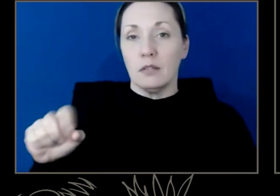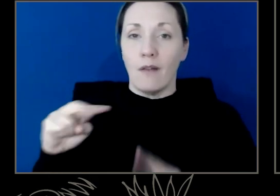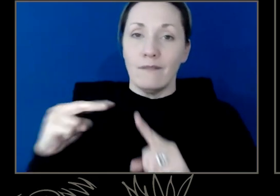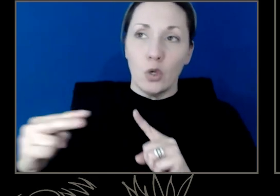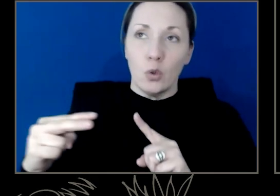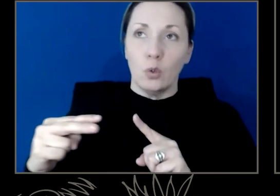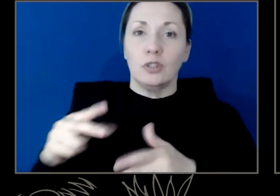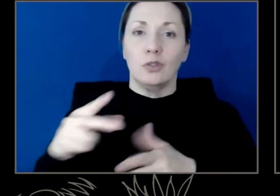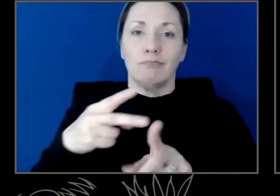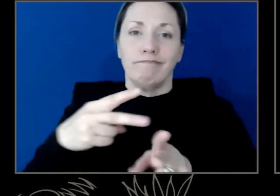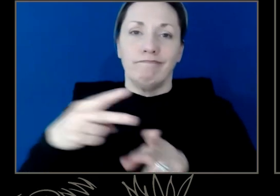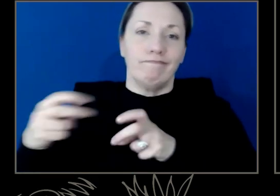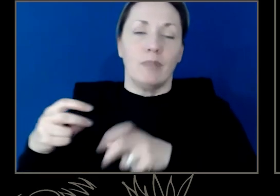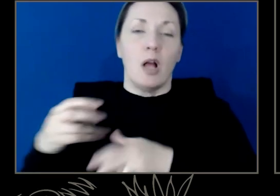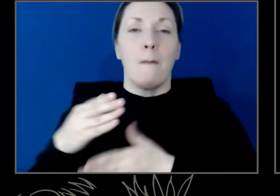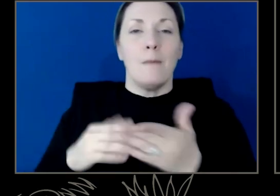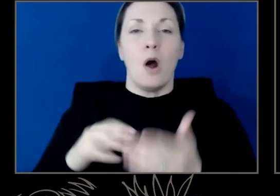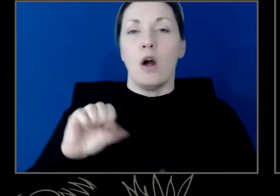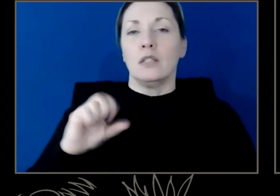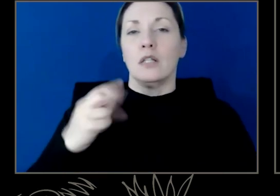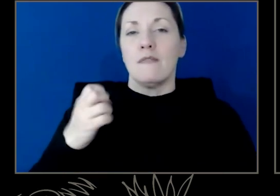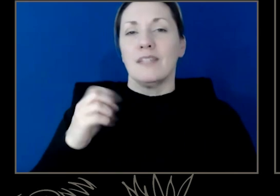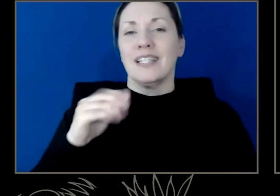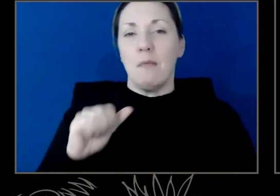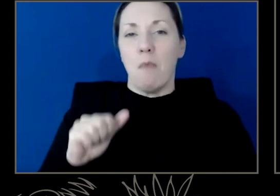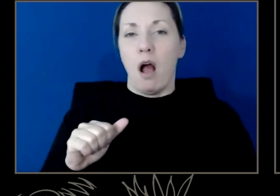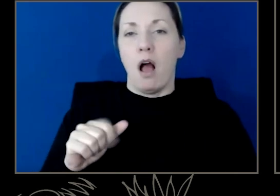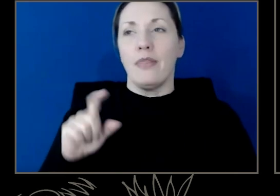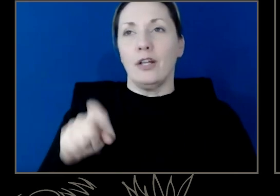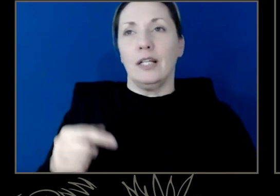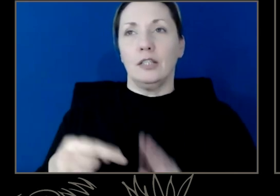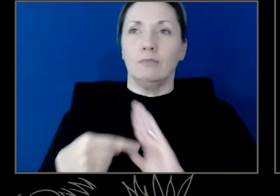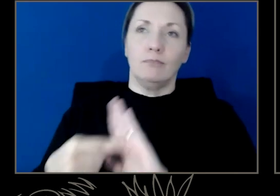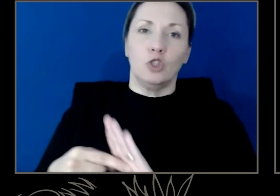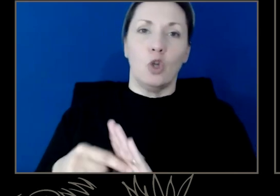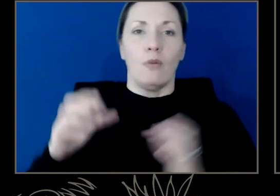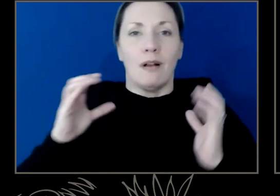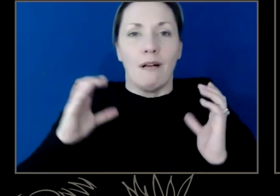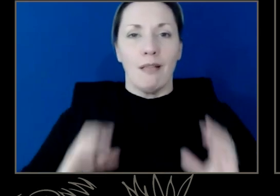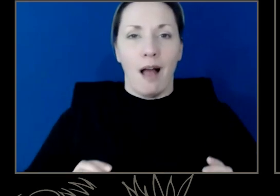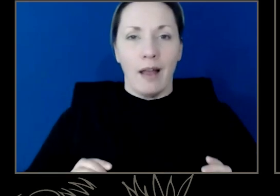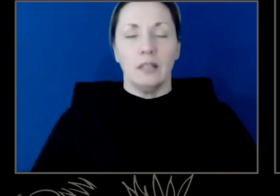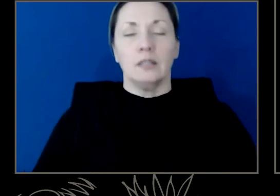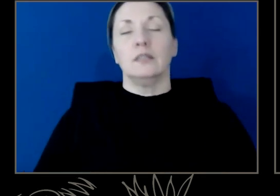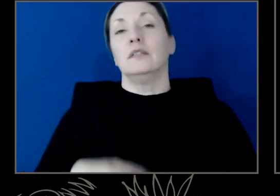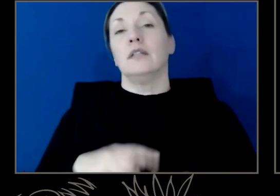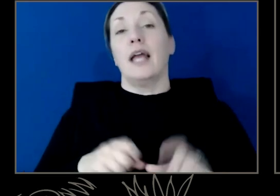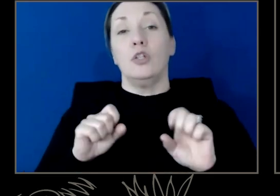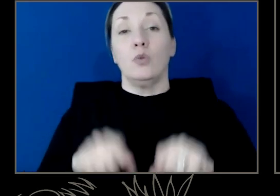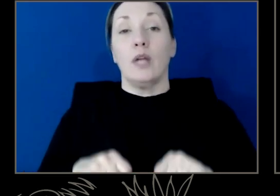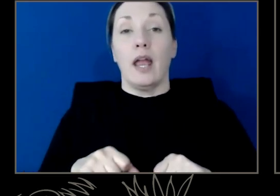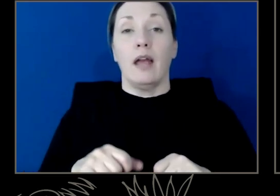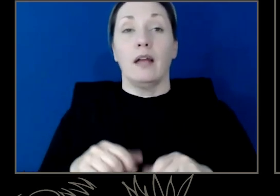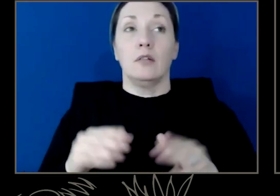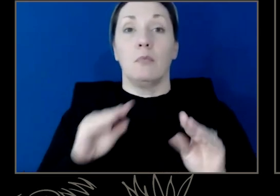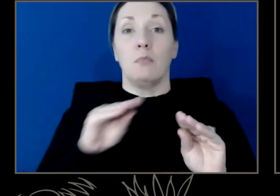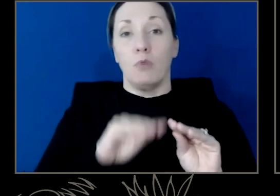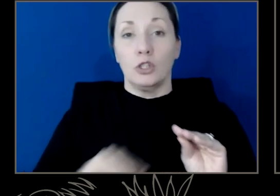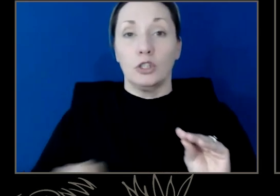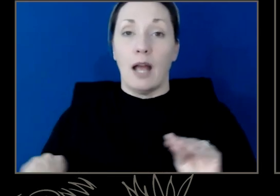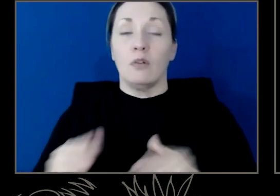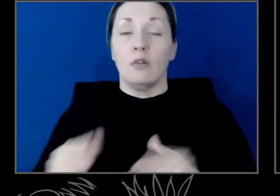abstract like the parts of your schema that your client needs to be aware of. And you can push down certain types of